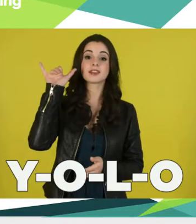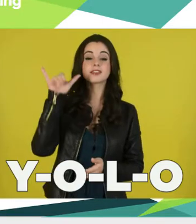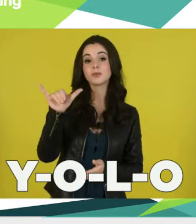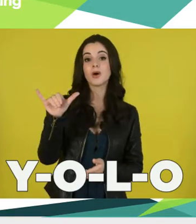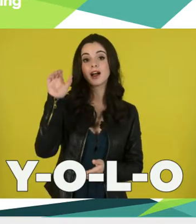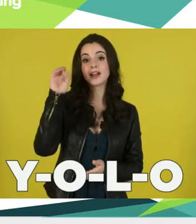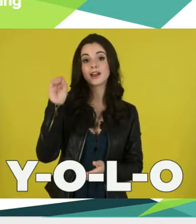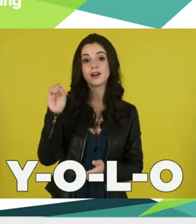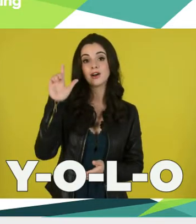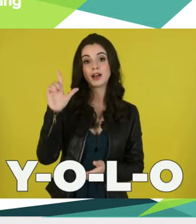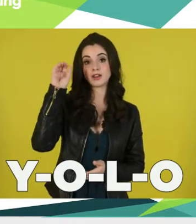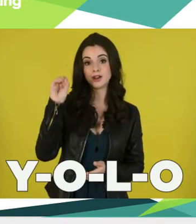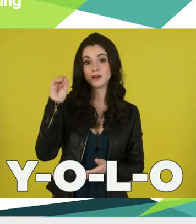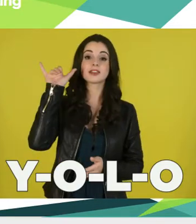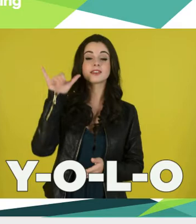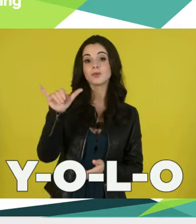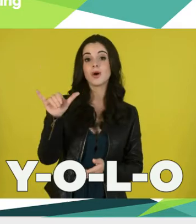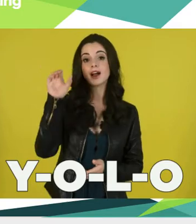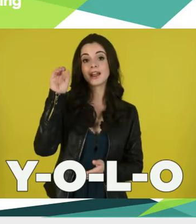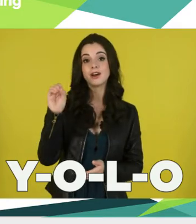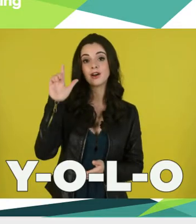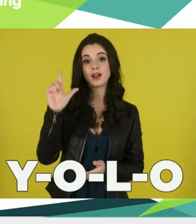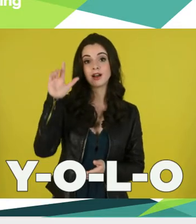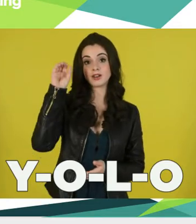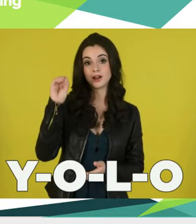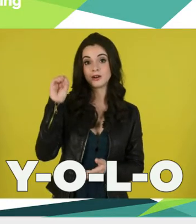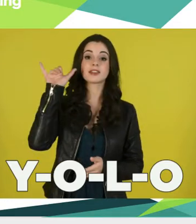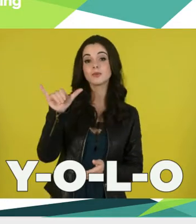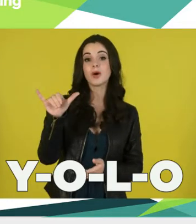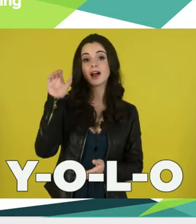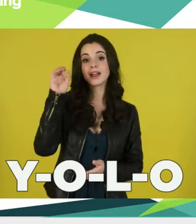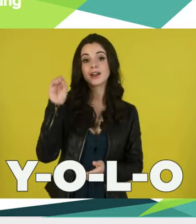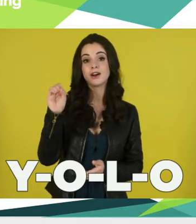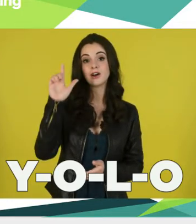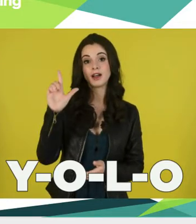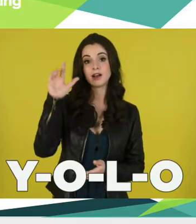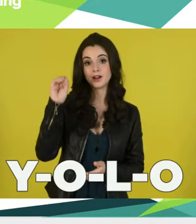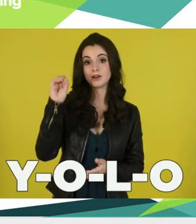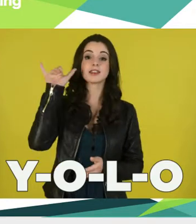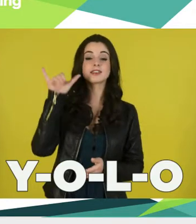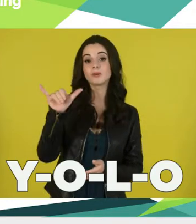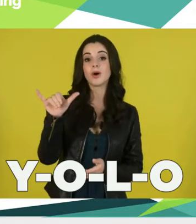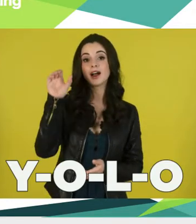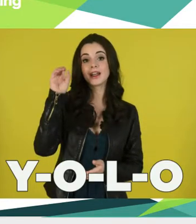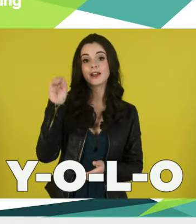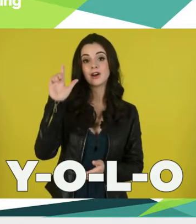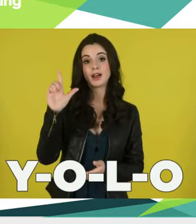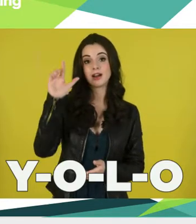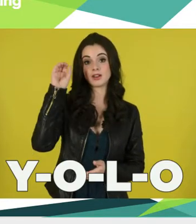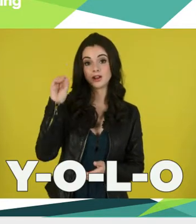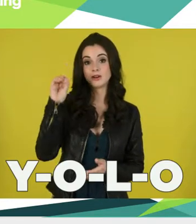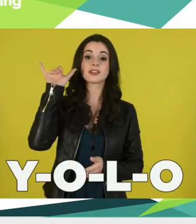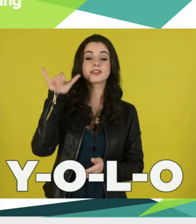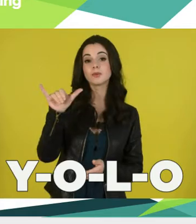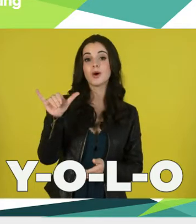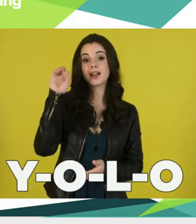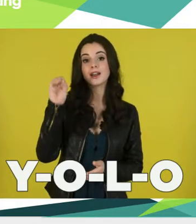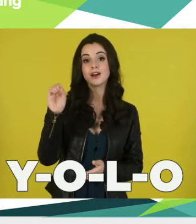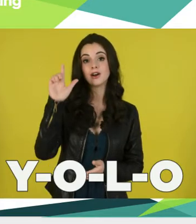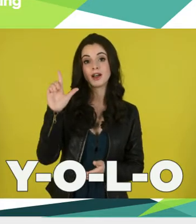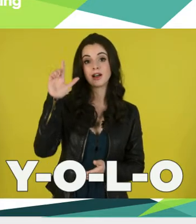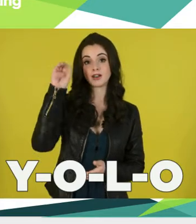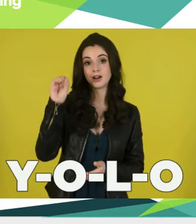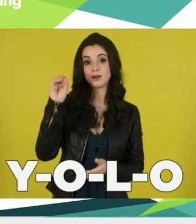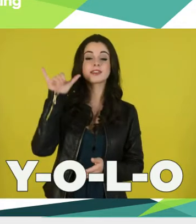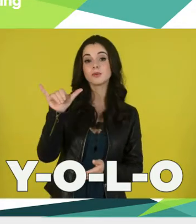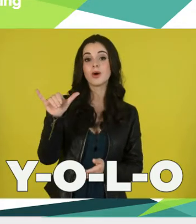then after a while they said that this was like not very effective um and so this is you know this is some um however if fingerspelling